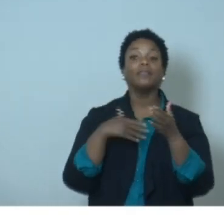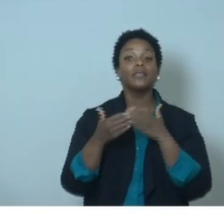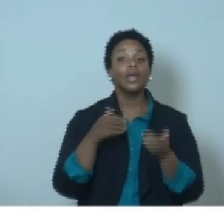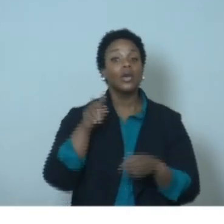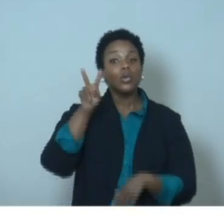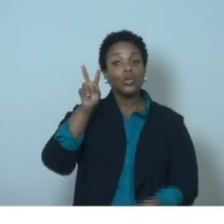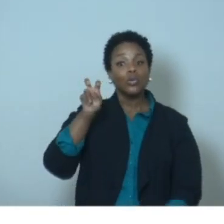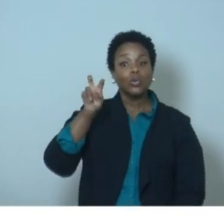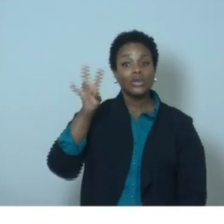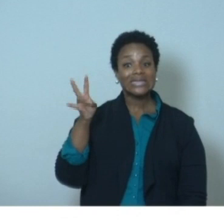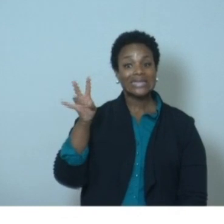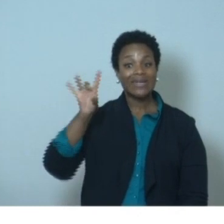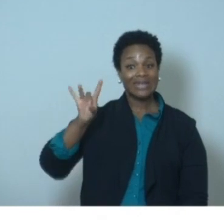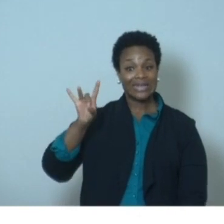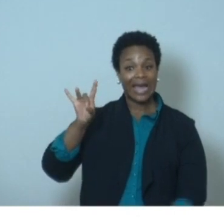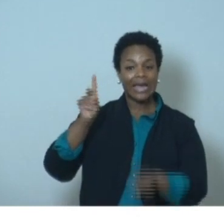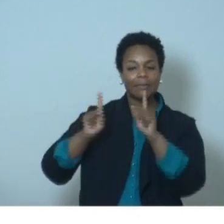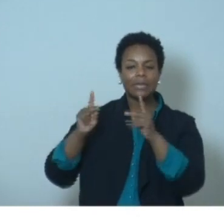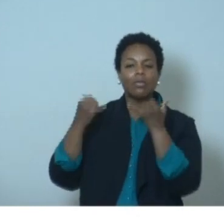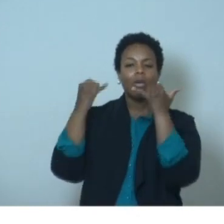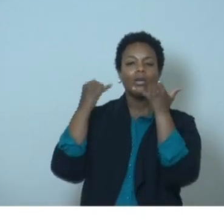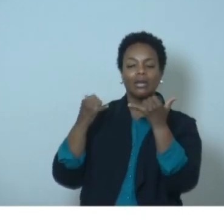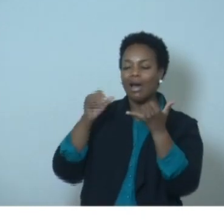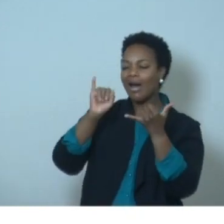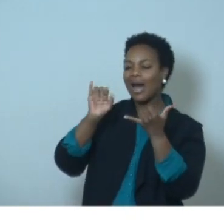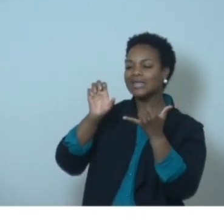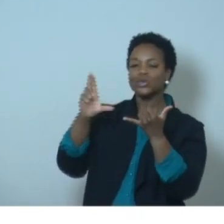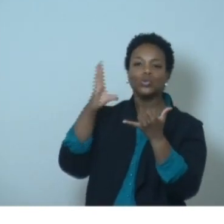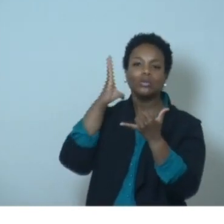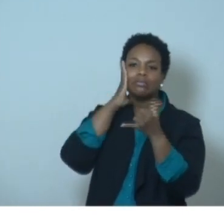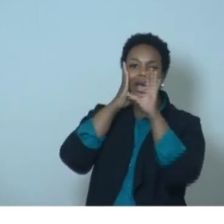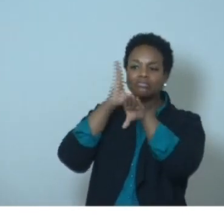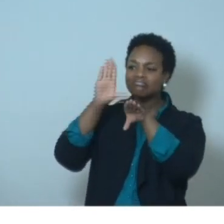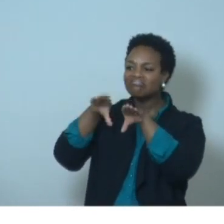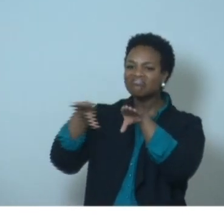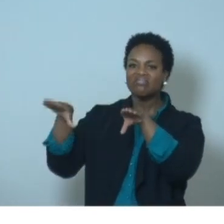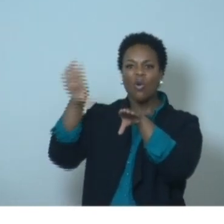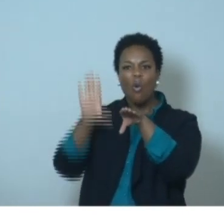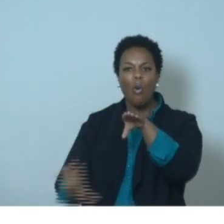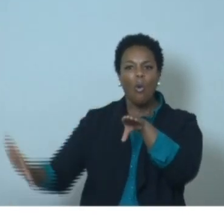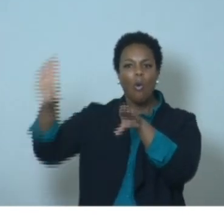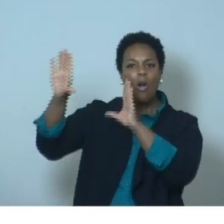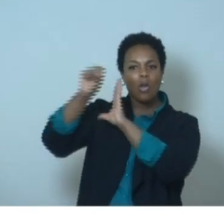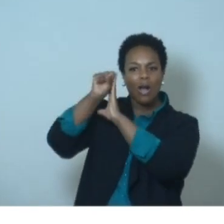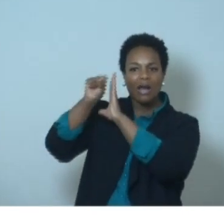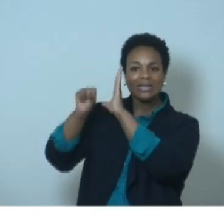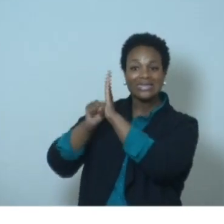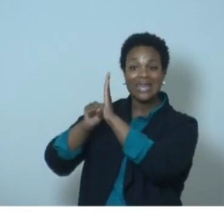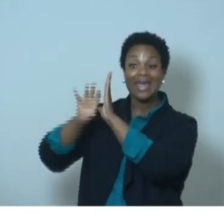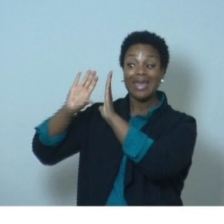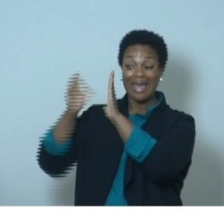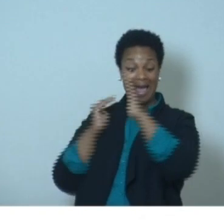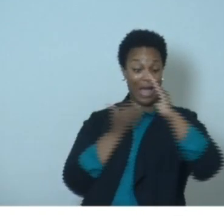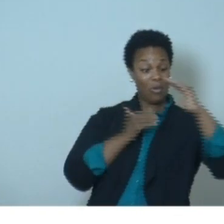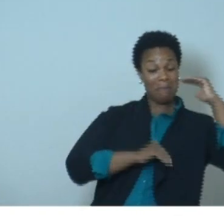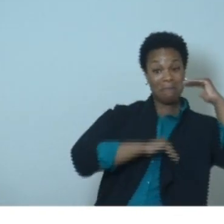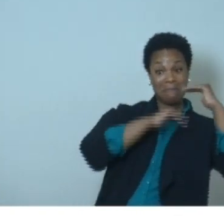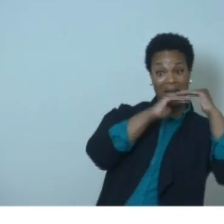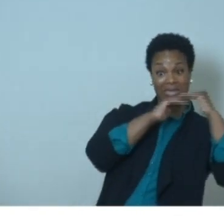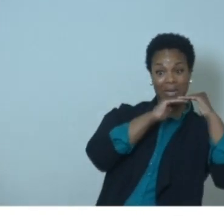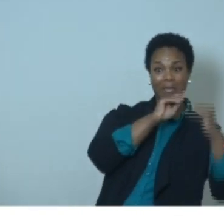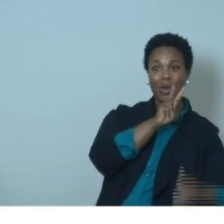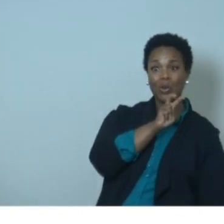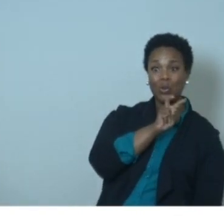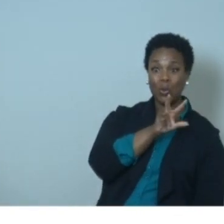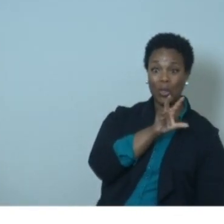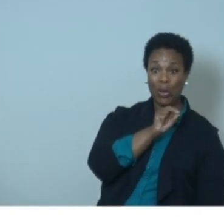278 people in ICU beds in the 7 hub hospitals around the state with a baseline capacity of 230. So we are actually